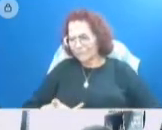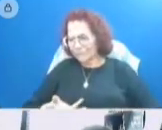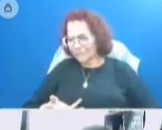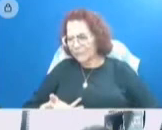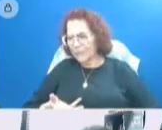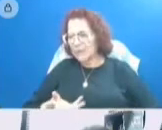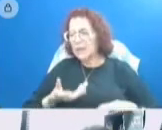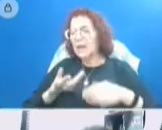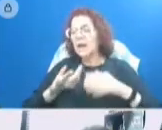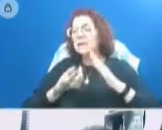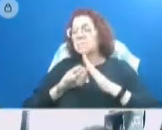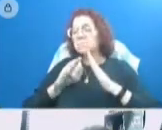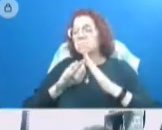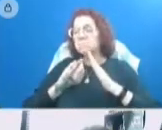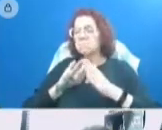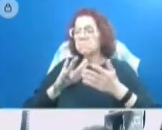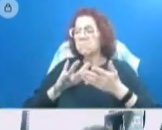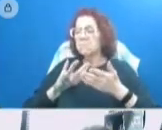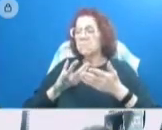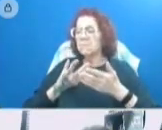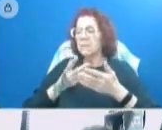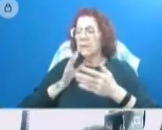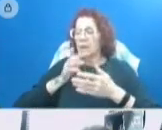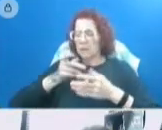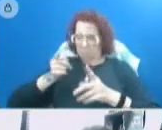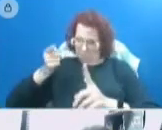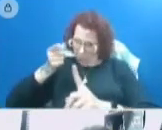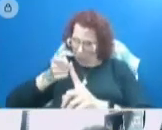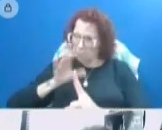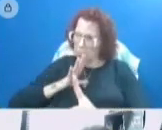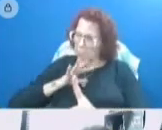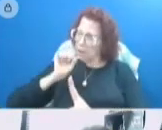periods of time. Sometimes they're right.